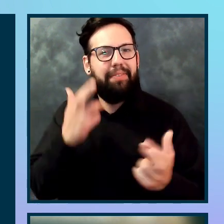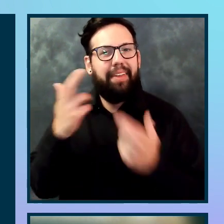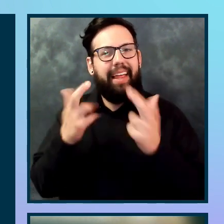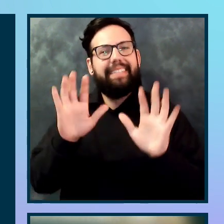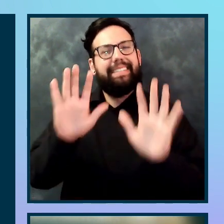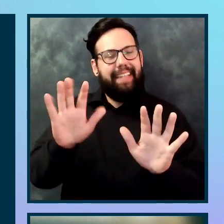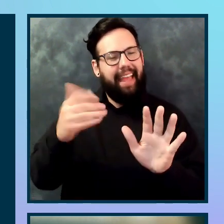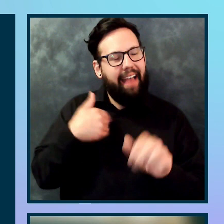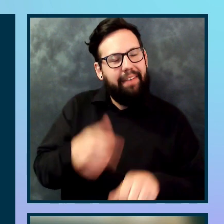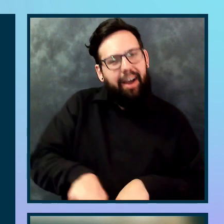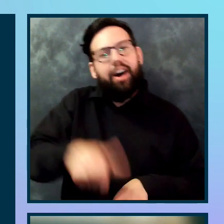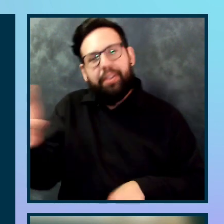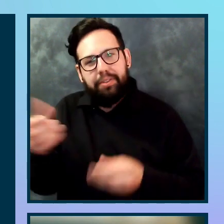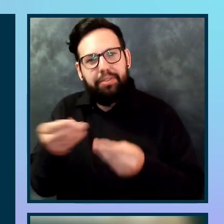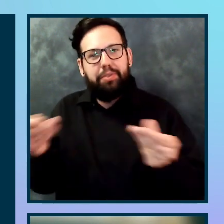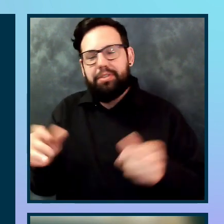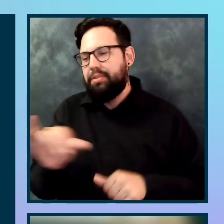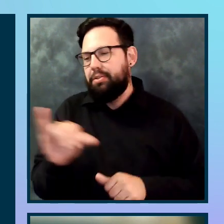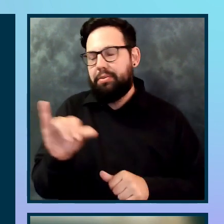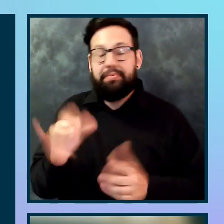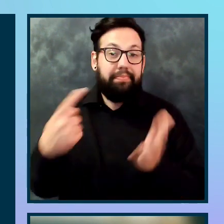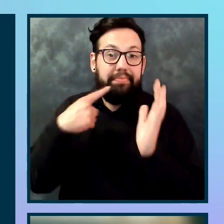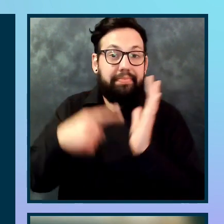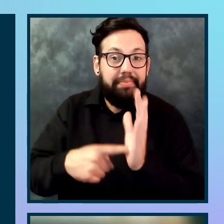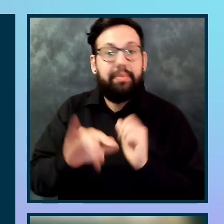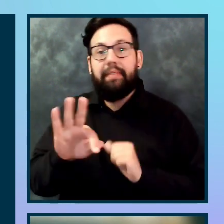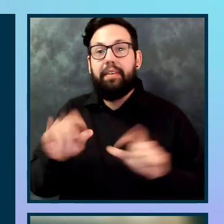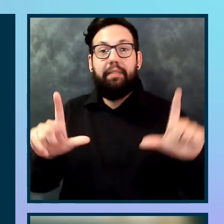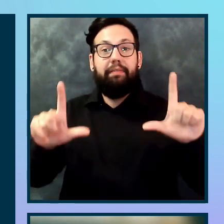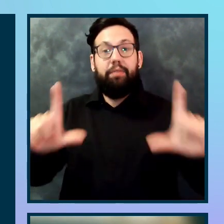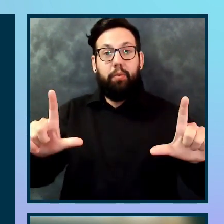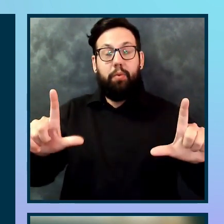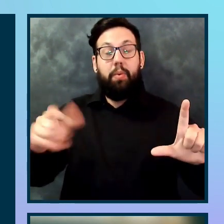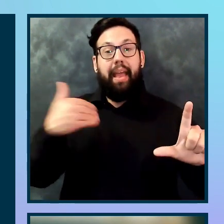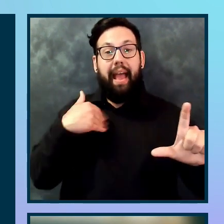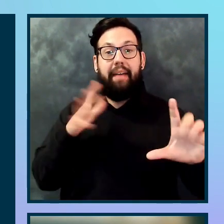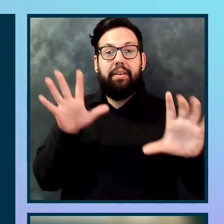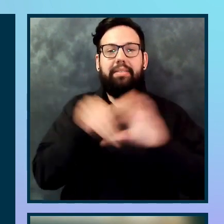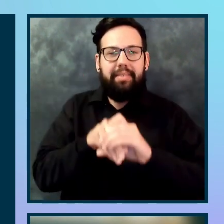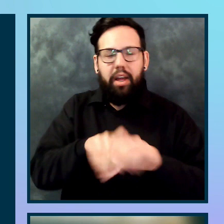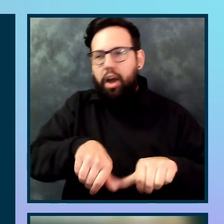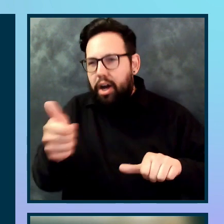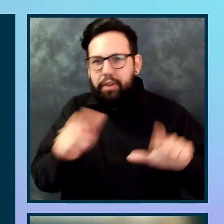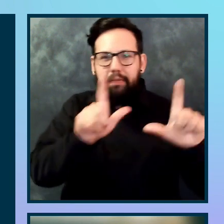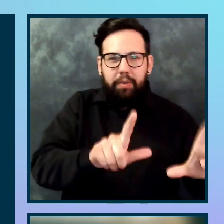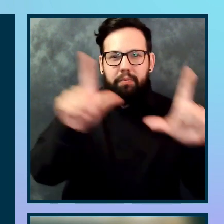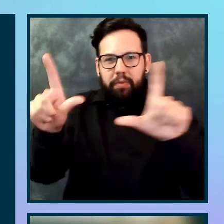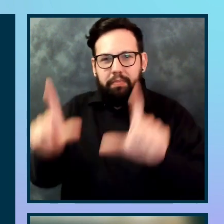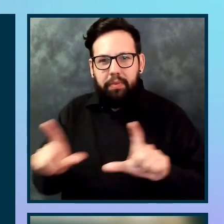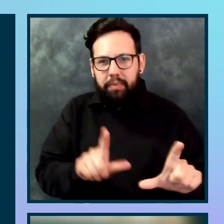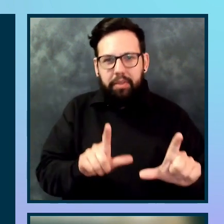example of that would be if you've got a view that contains multiple instances of another view or another element that's frequently focused